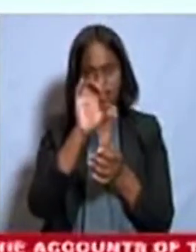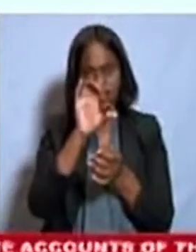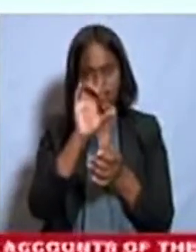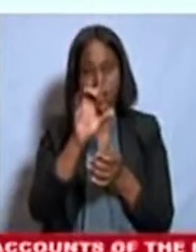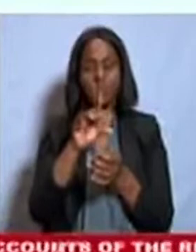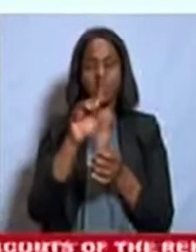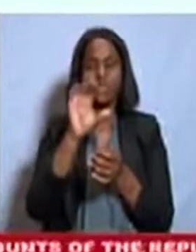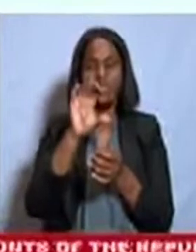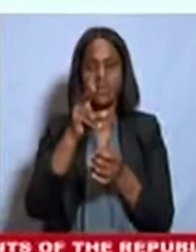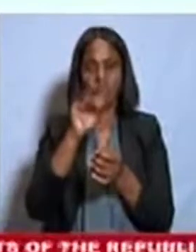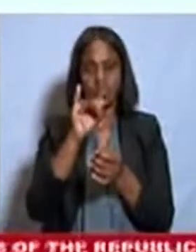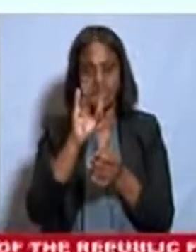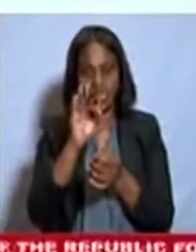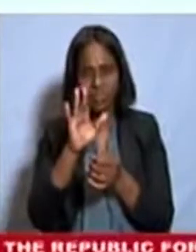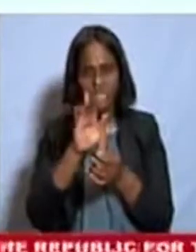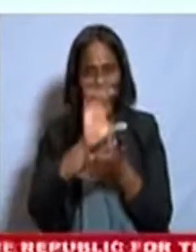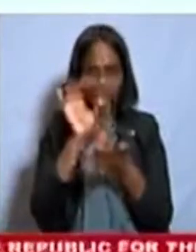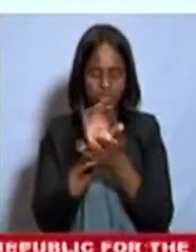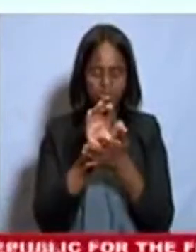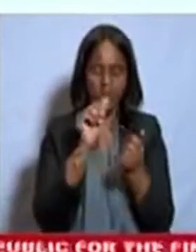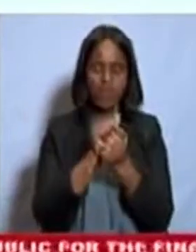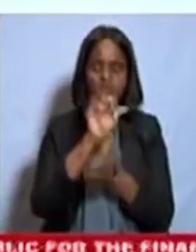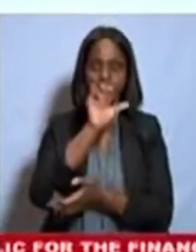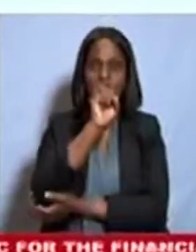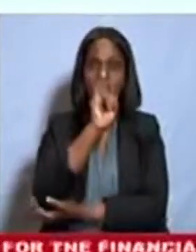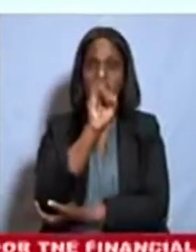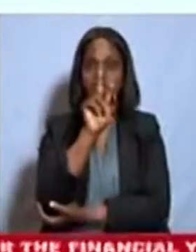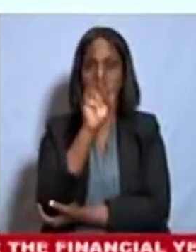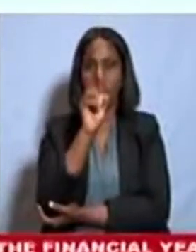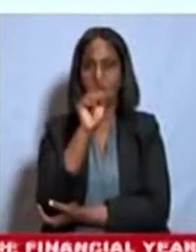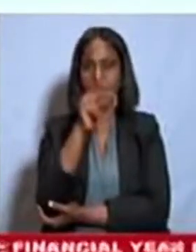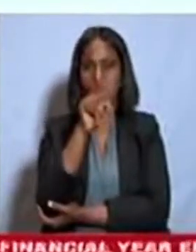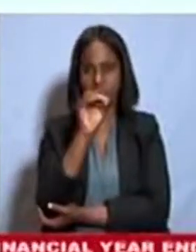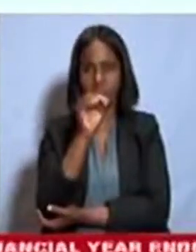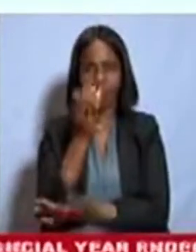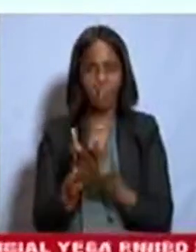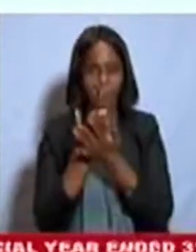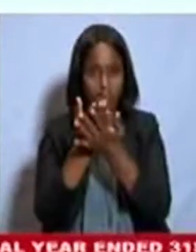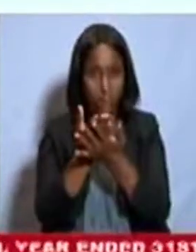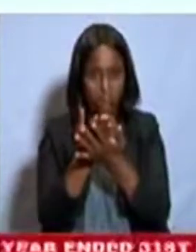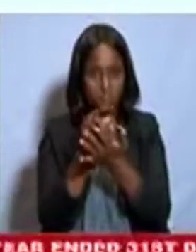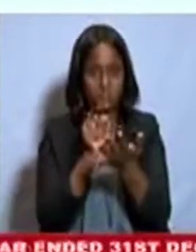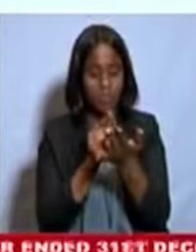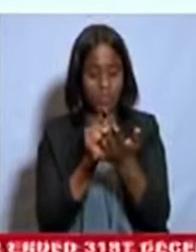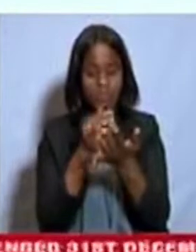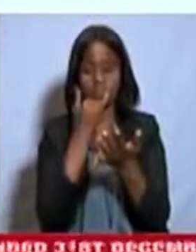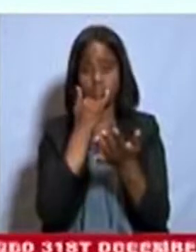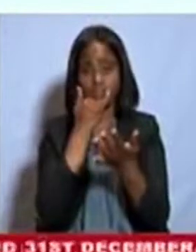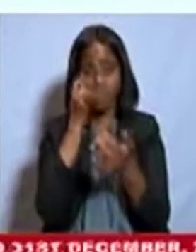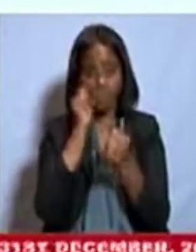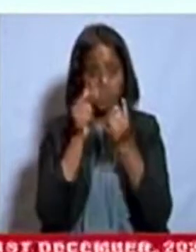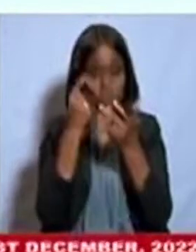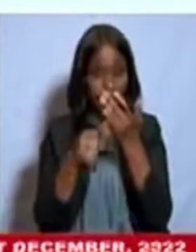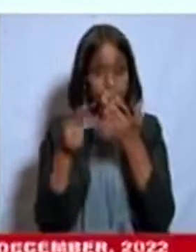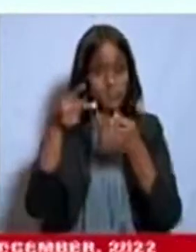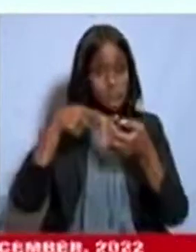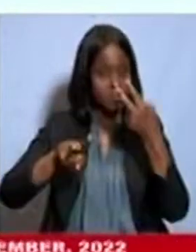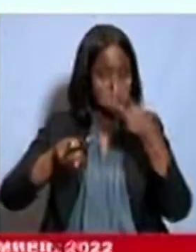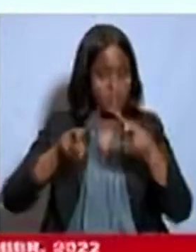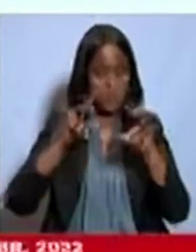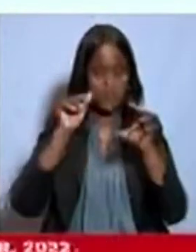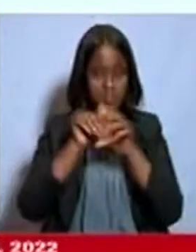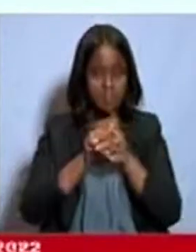and Choma. In response, the controlling officer submitted that the anomaly was due to the duplication in